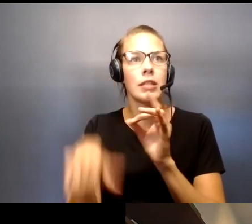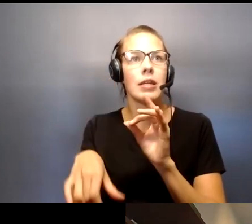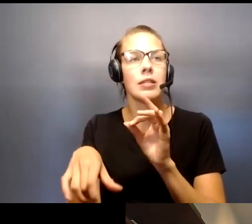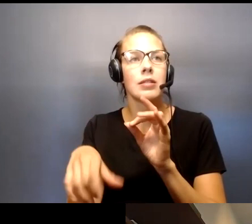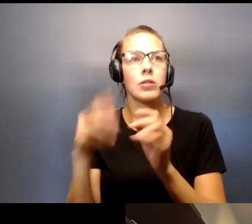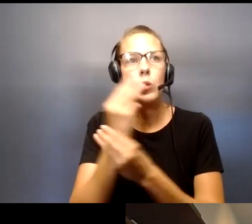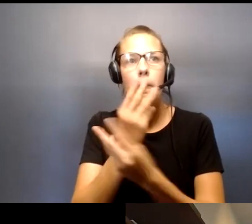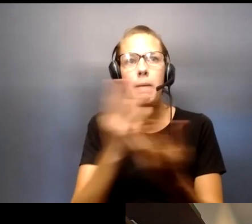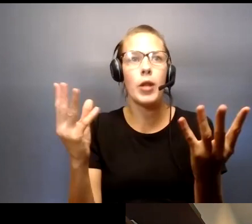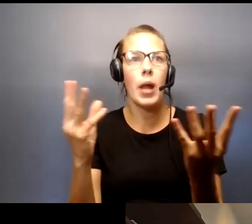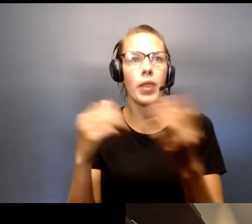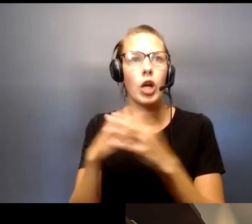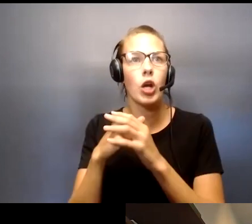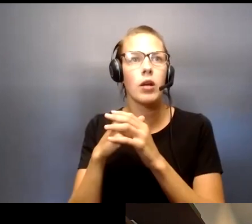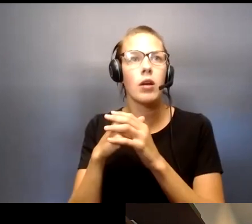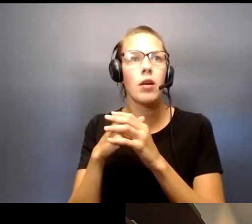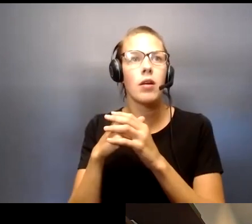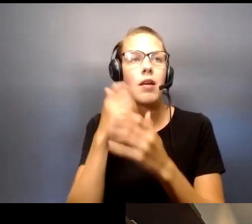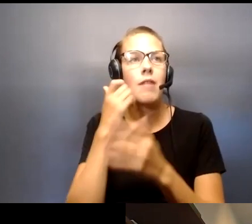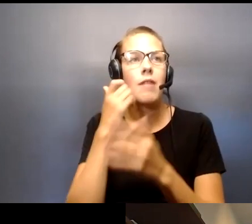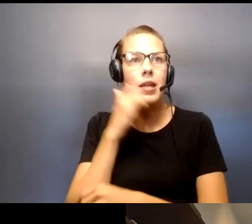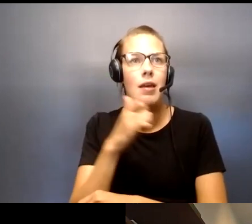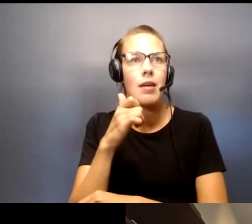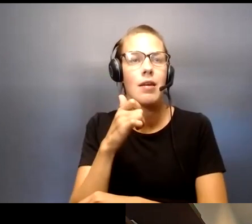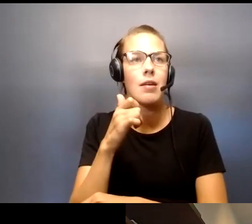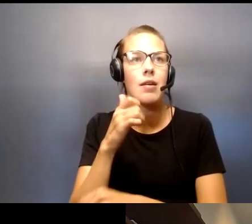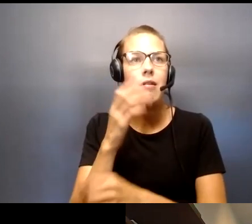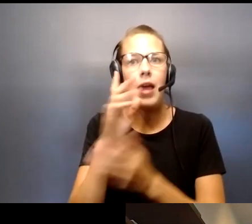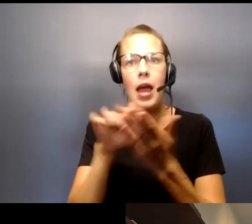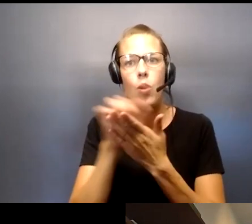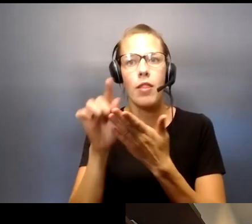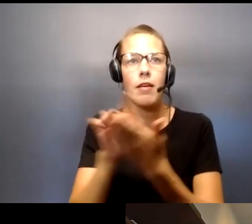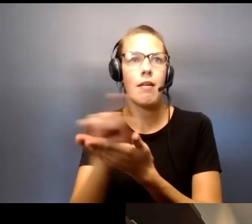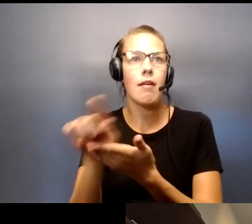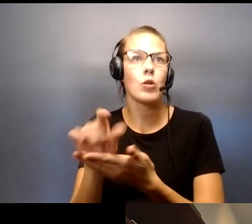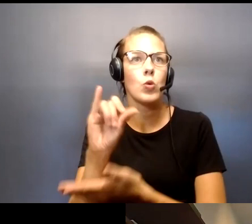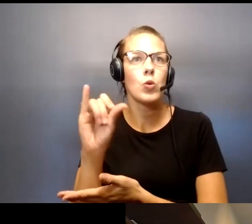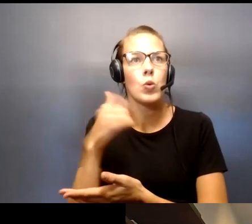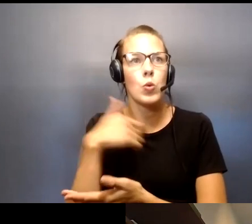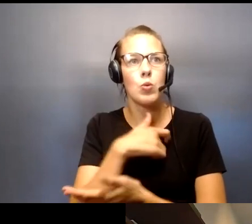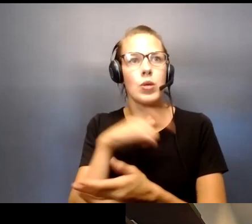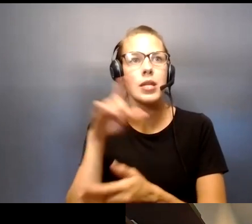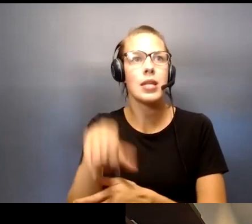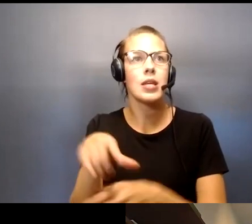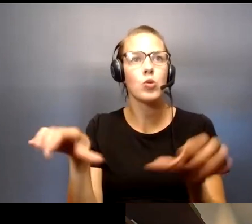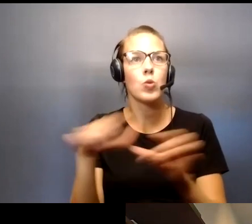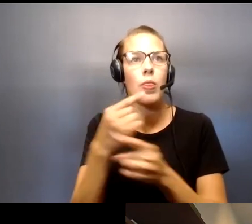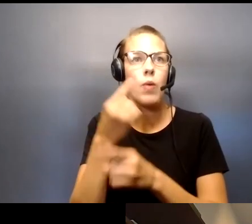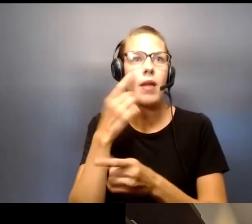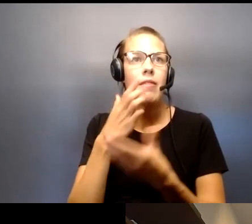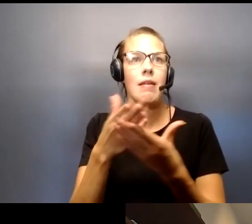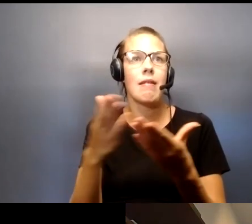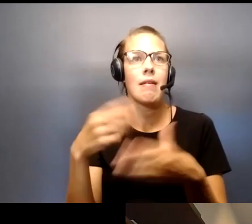put out there on a daily basis, on an hourly basis, that we need to do the right thing in